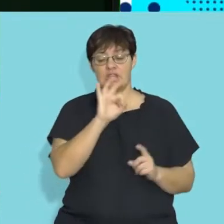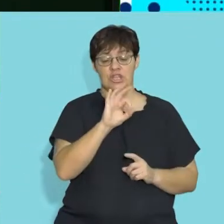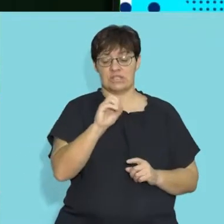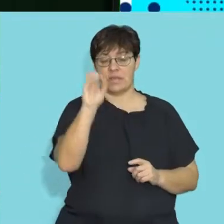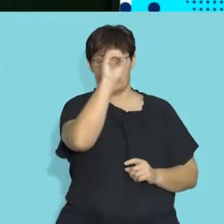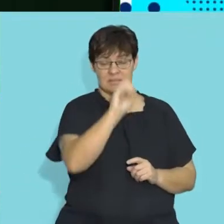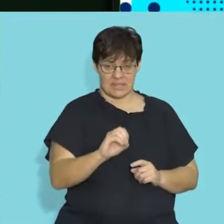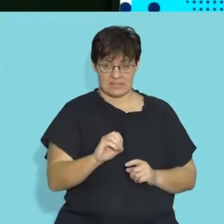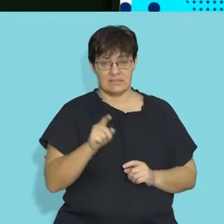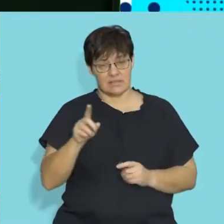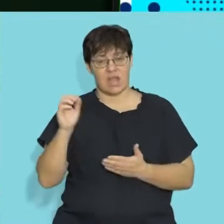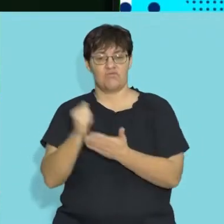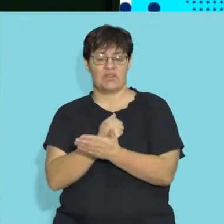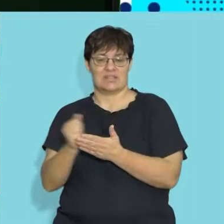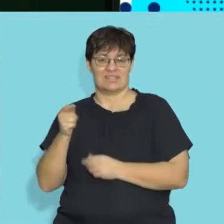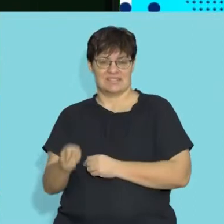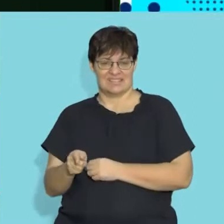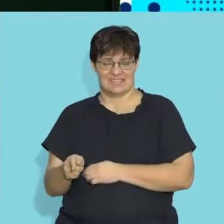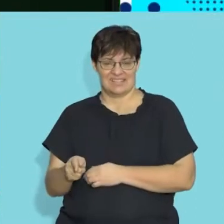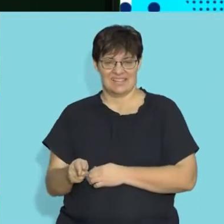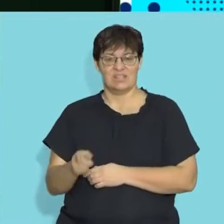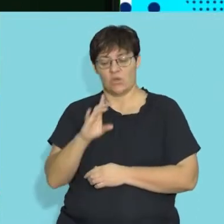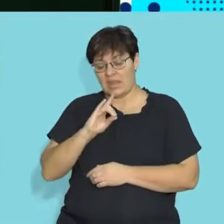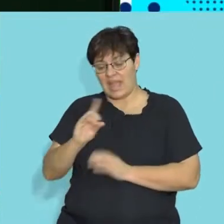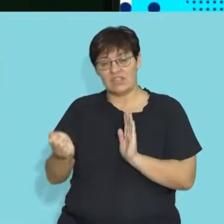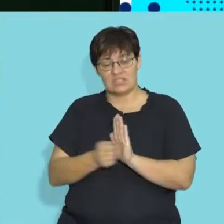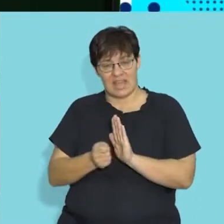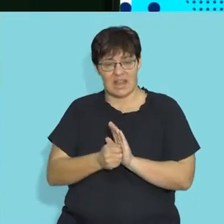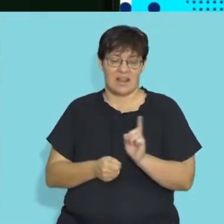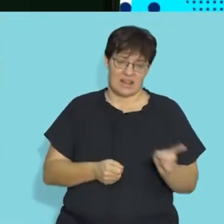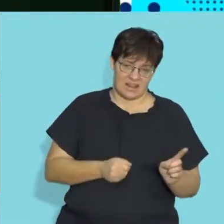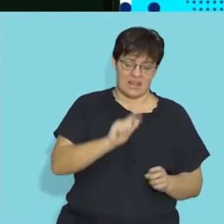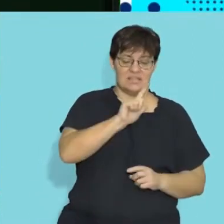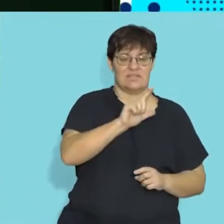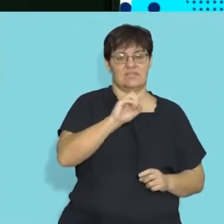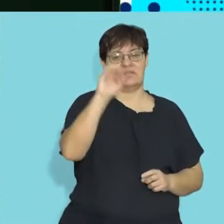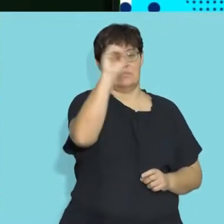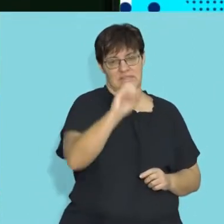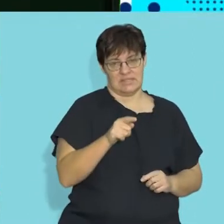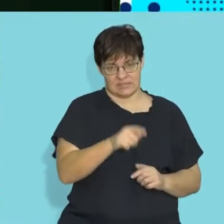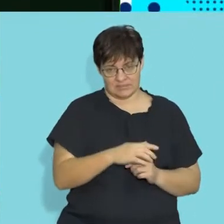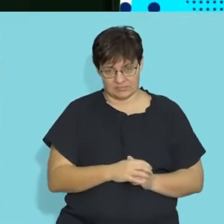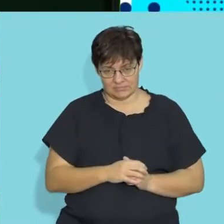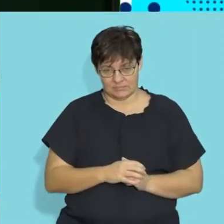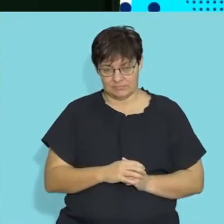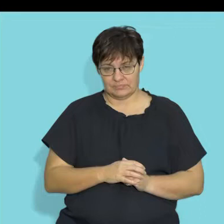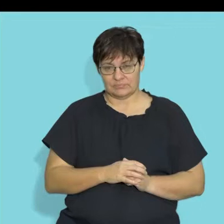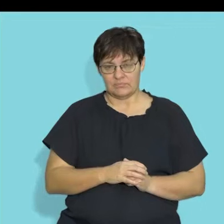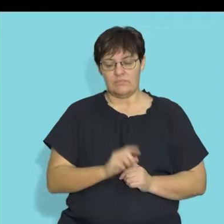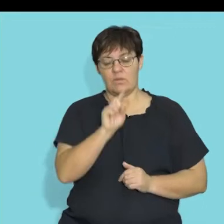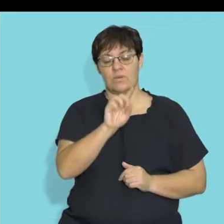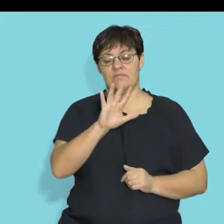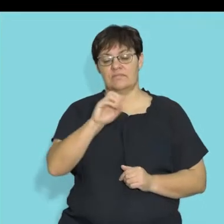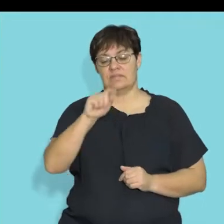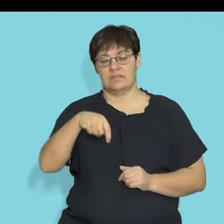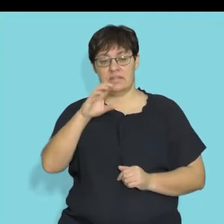But 30% was on credit, so obviously the cash sales component would be 70%. So you'll